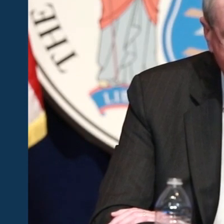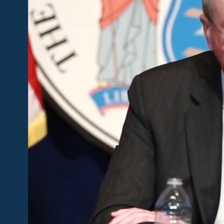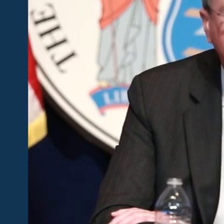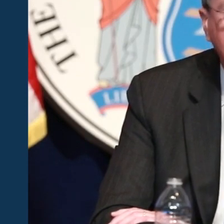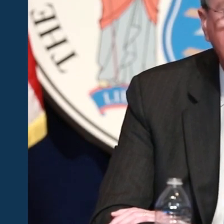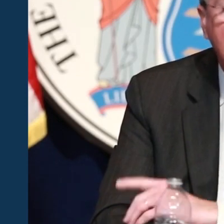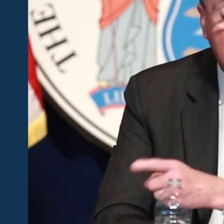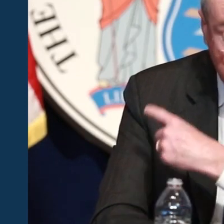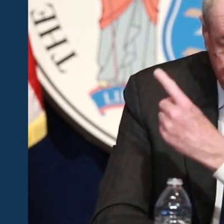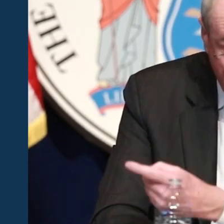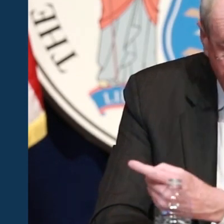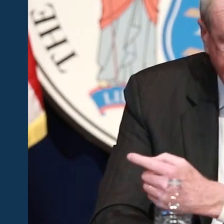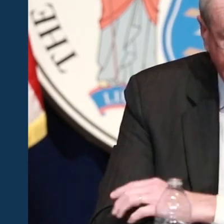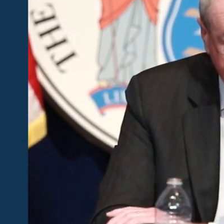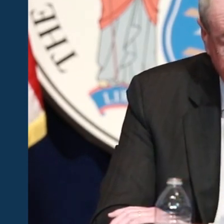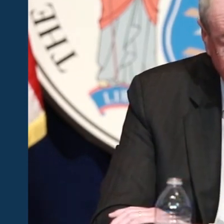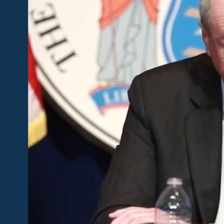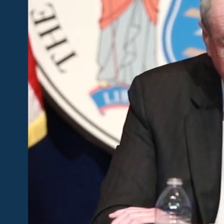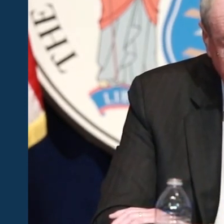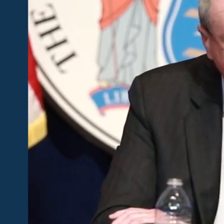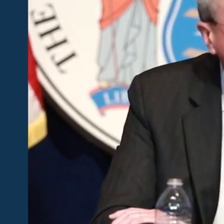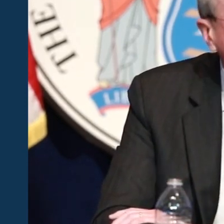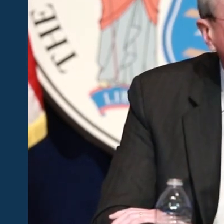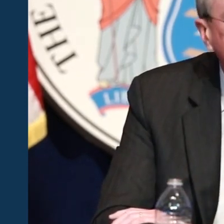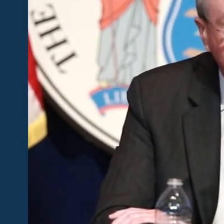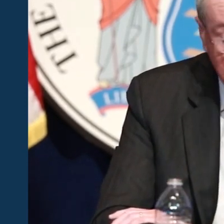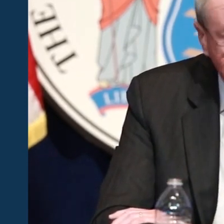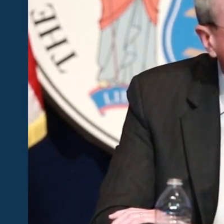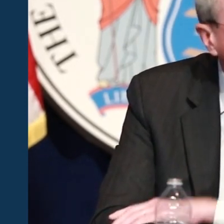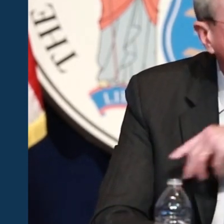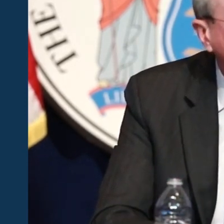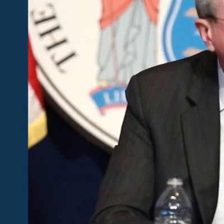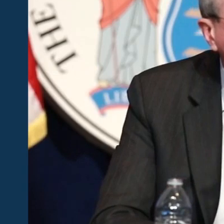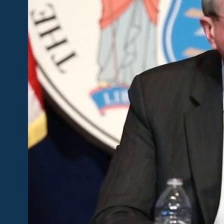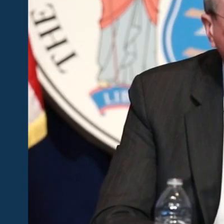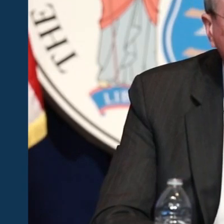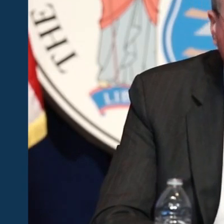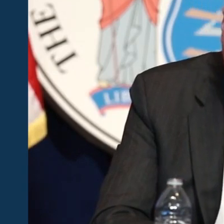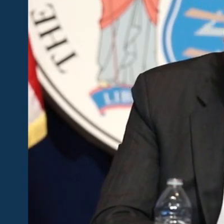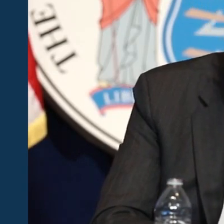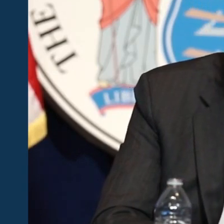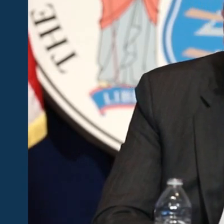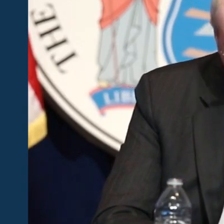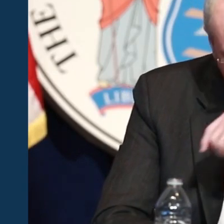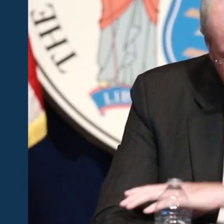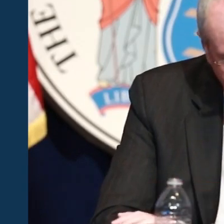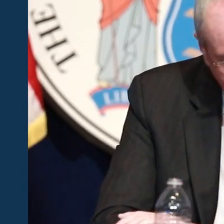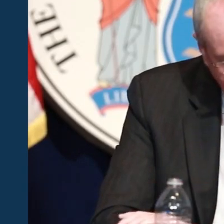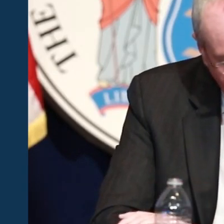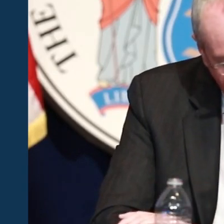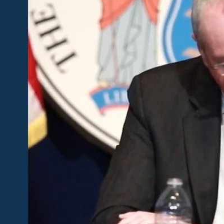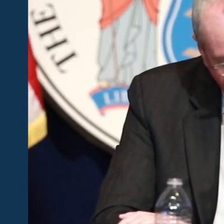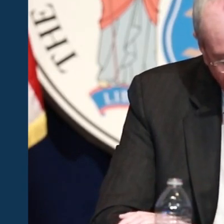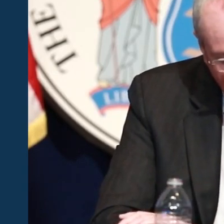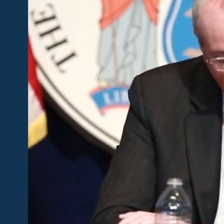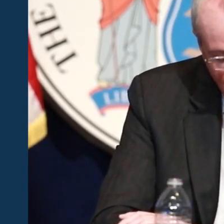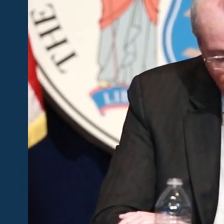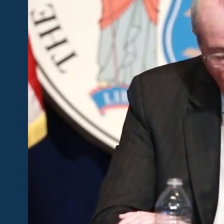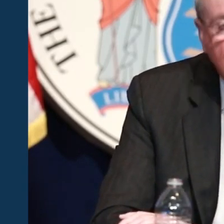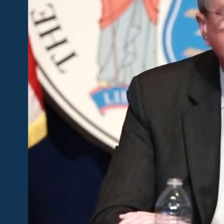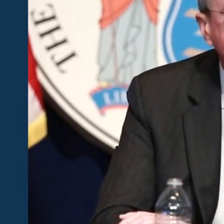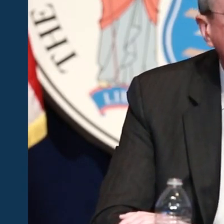March 16 must be reconnected. I'm doing this, and I was asked about this at the end, may have been over the weekend. I'm doing